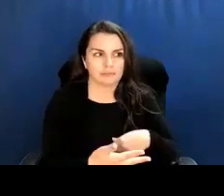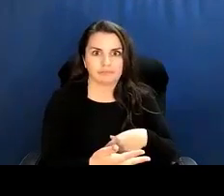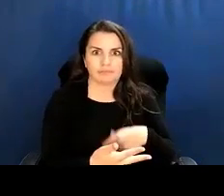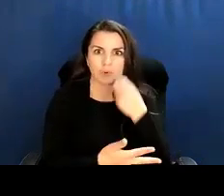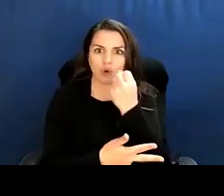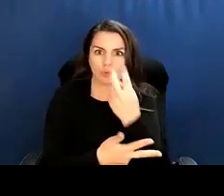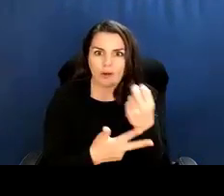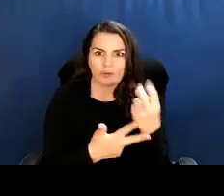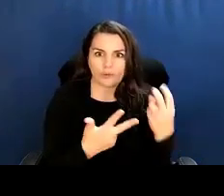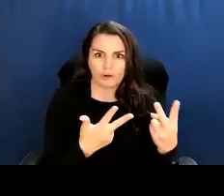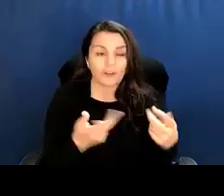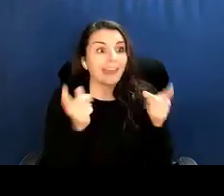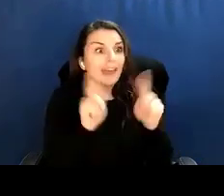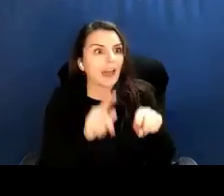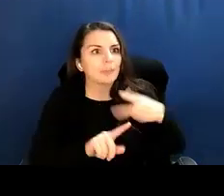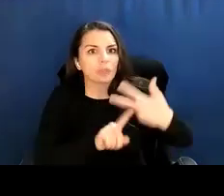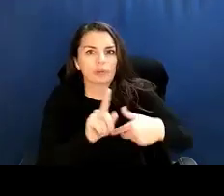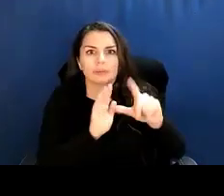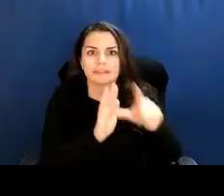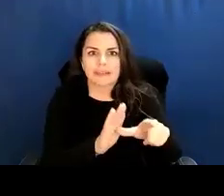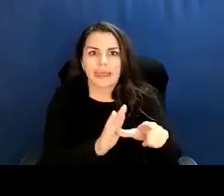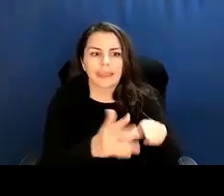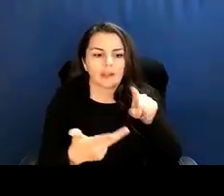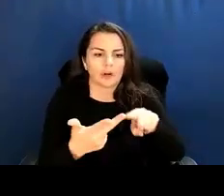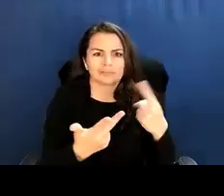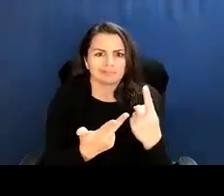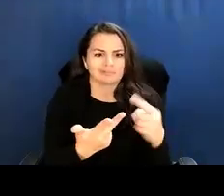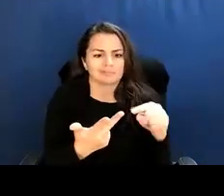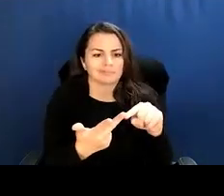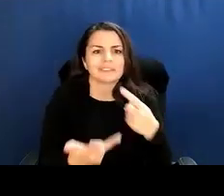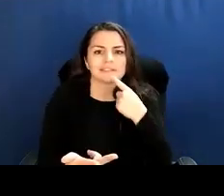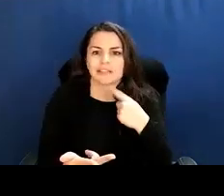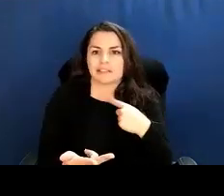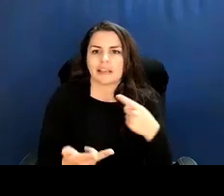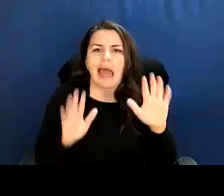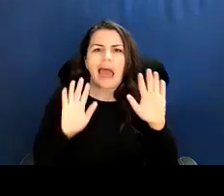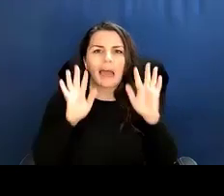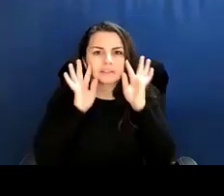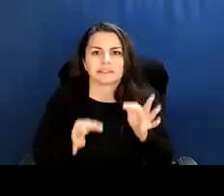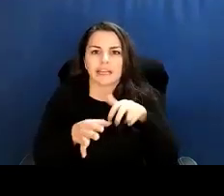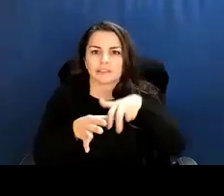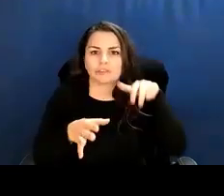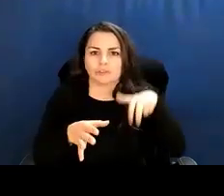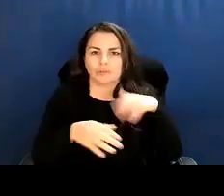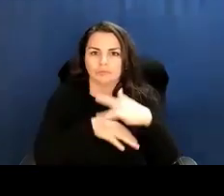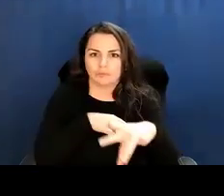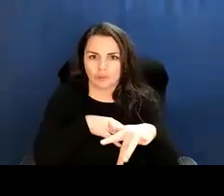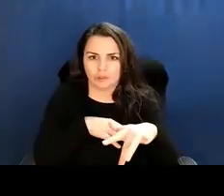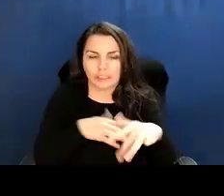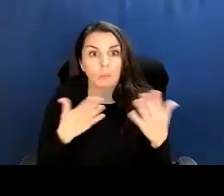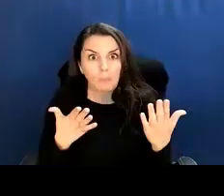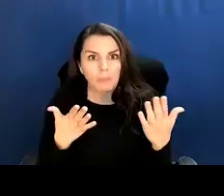that? Well, at NIGMS, where I work, we adhere to the concept of training months. So that means if we give you a notice of